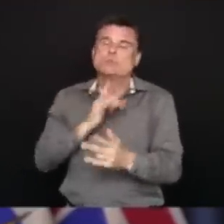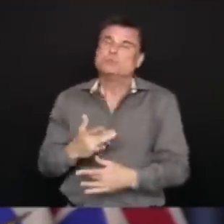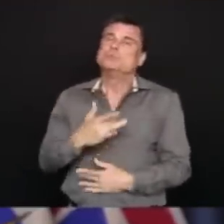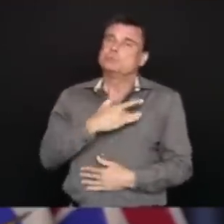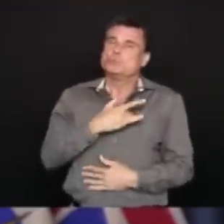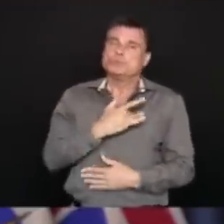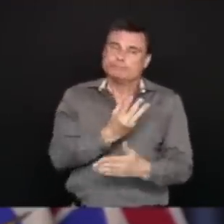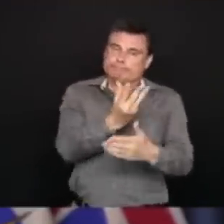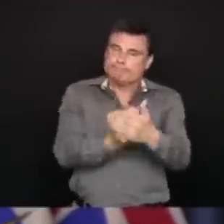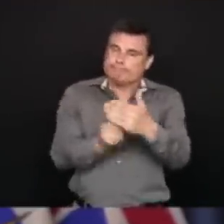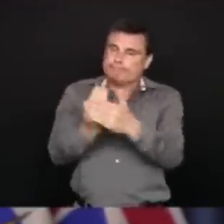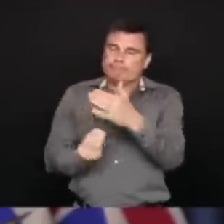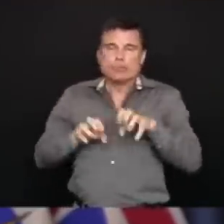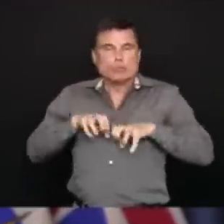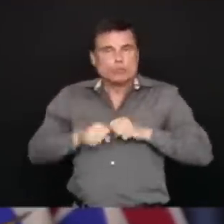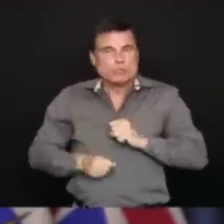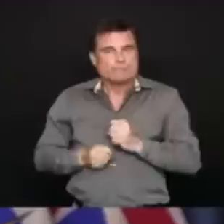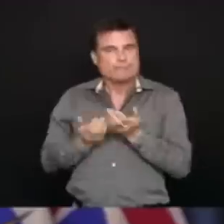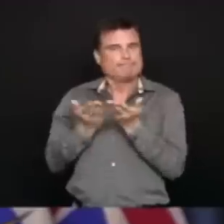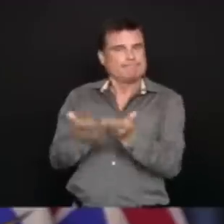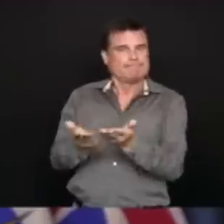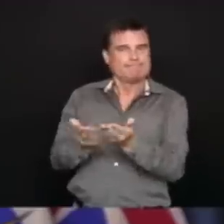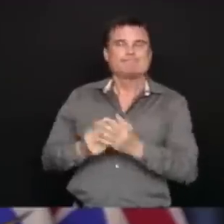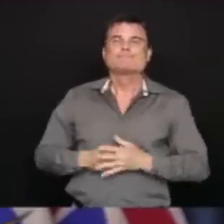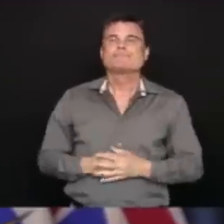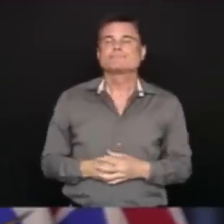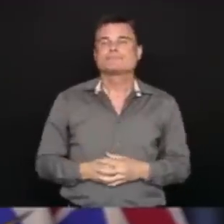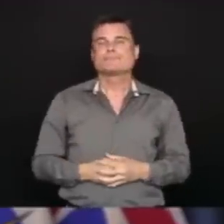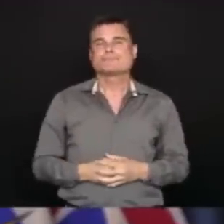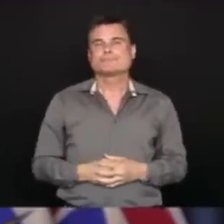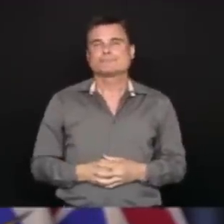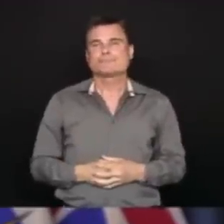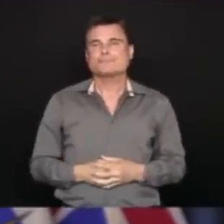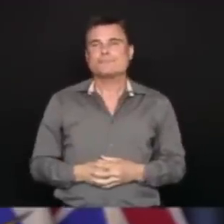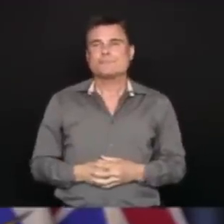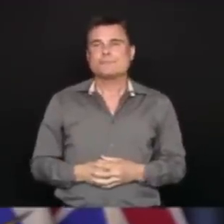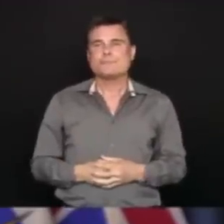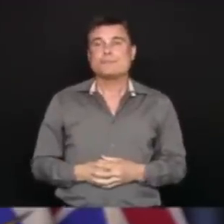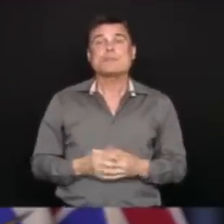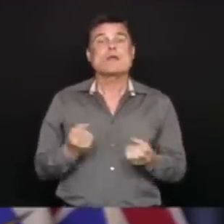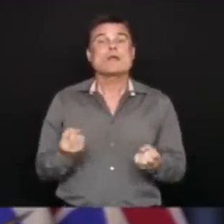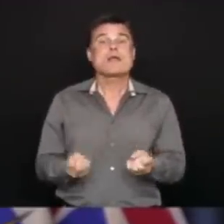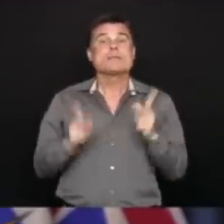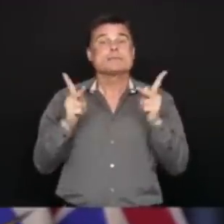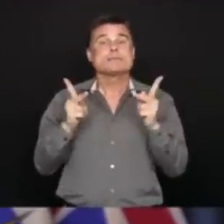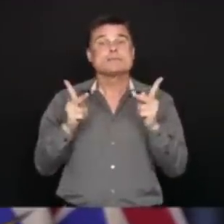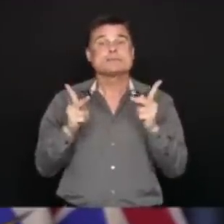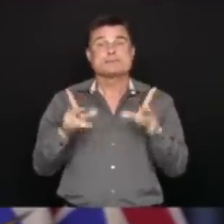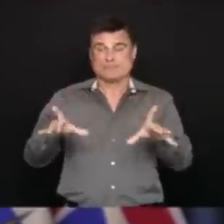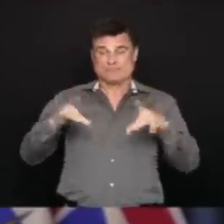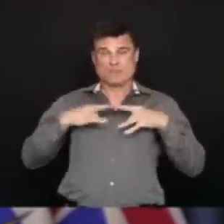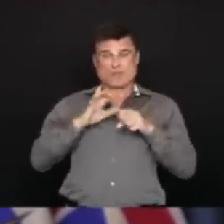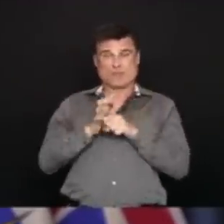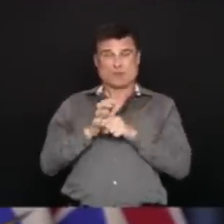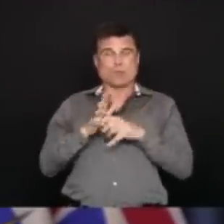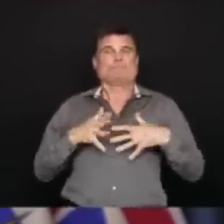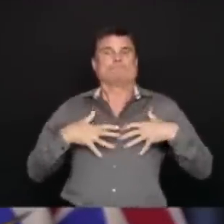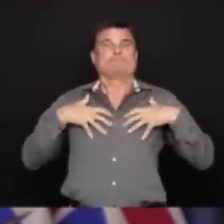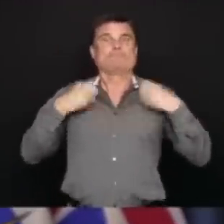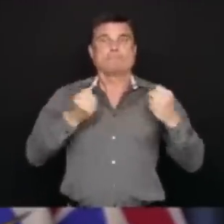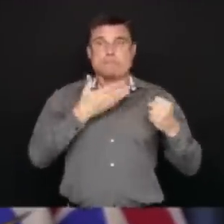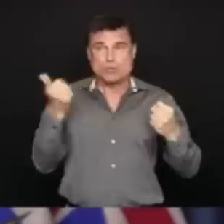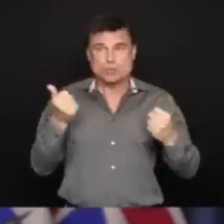We have 987 people who are now considered fully recovered from COVID-19.